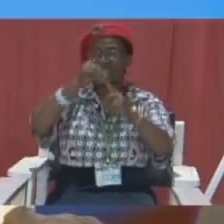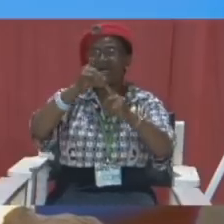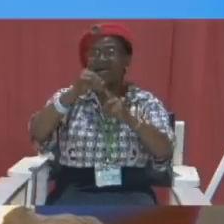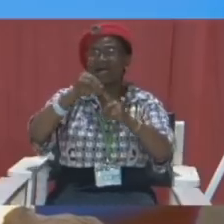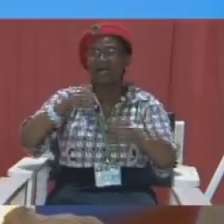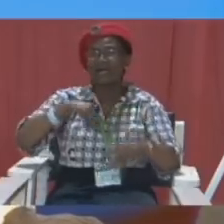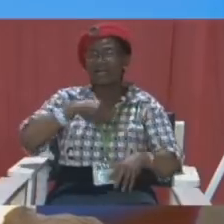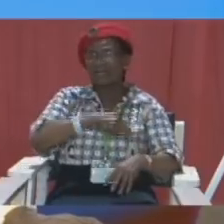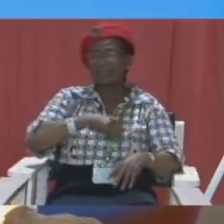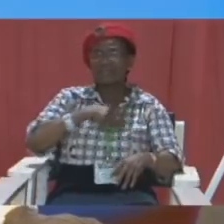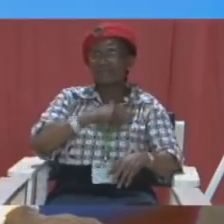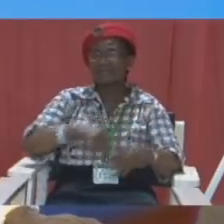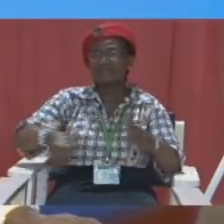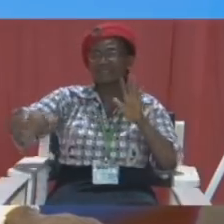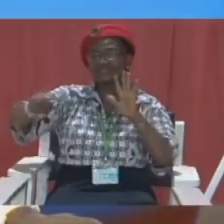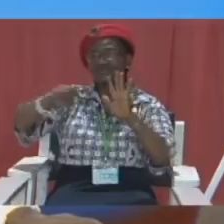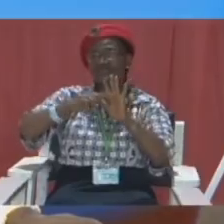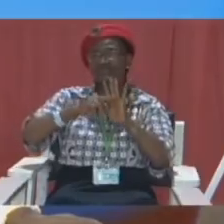bi meji ka to lo.